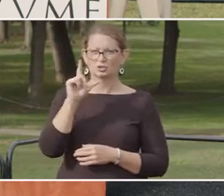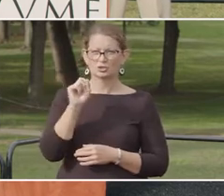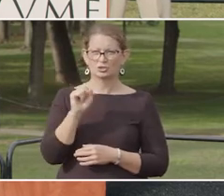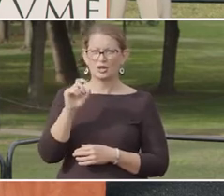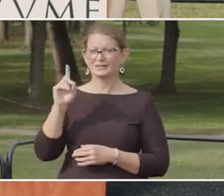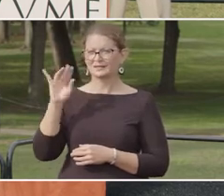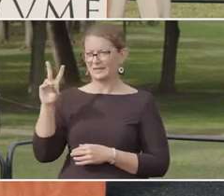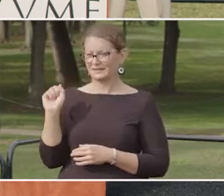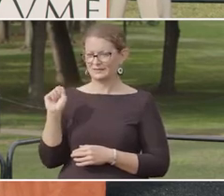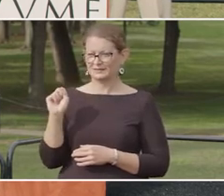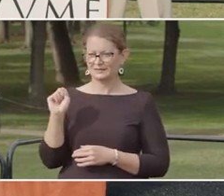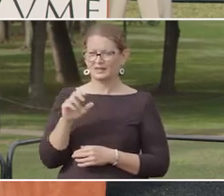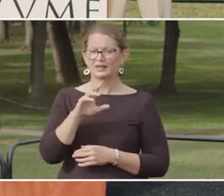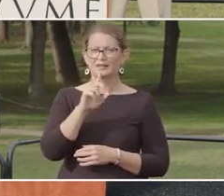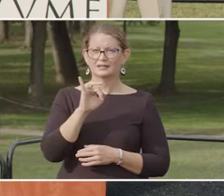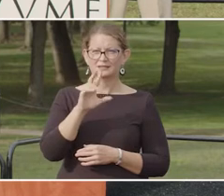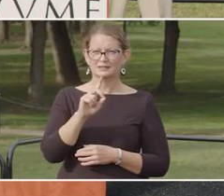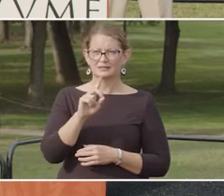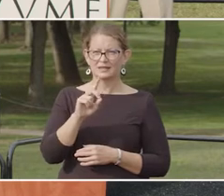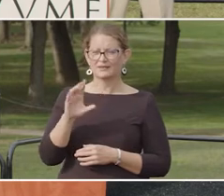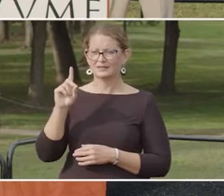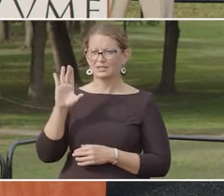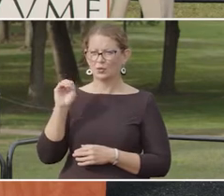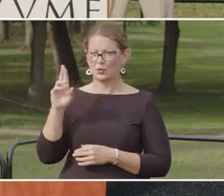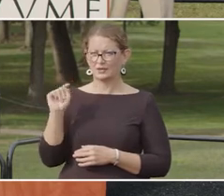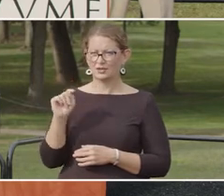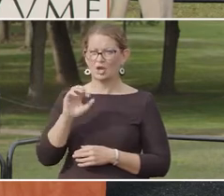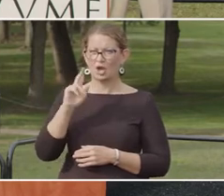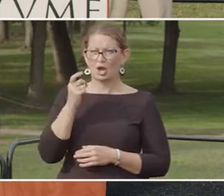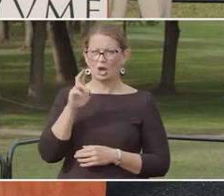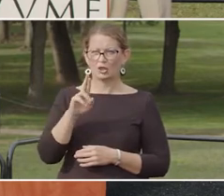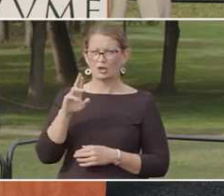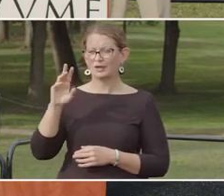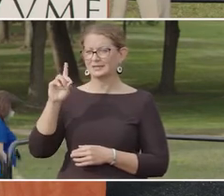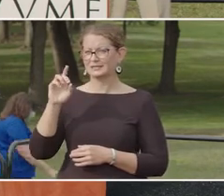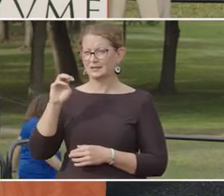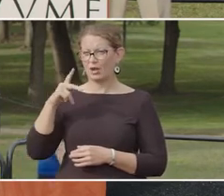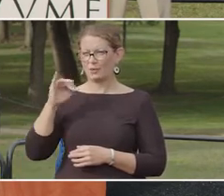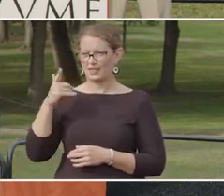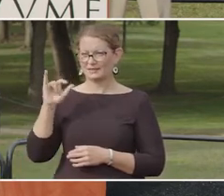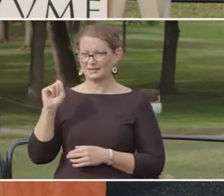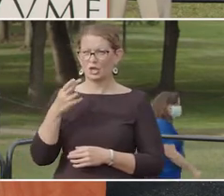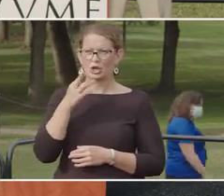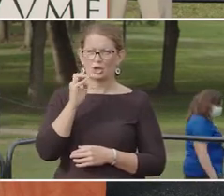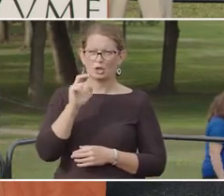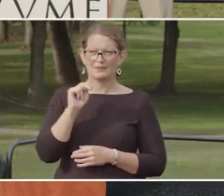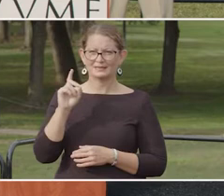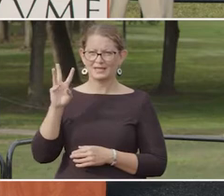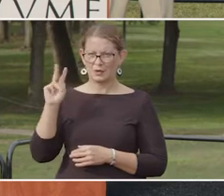Diburn Davis, David Lee DeCourt, Arthur Michael Demopoulos, Herman